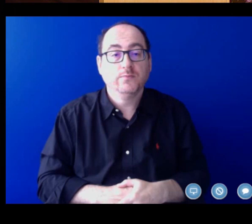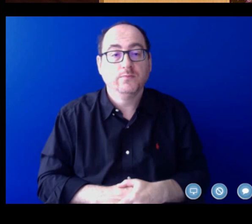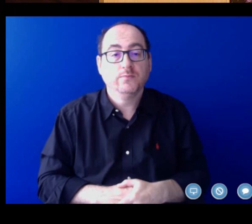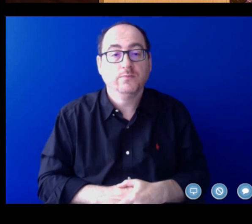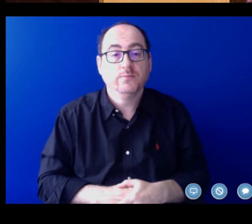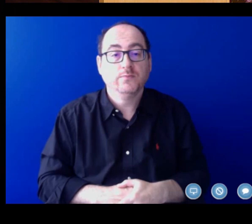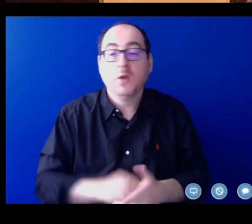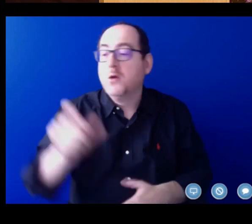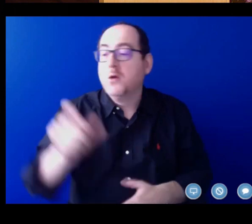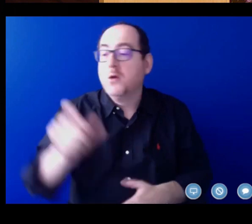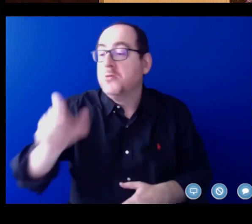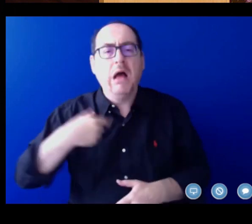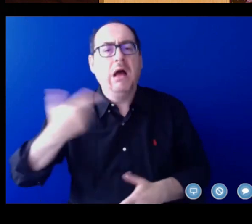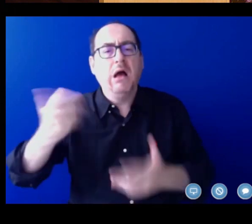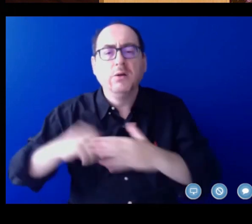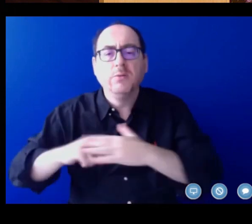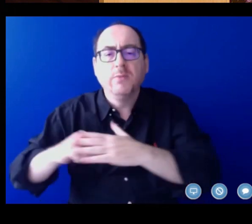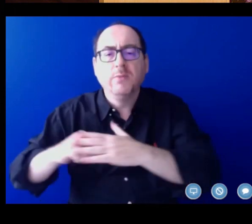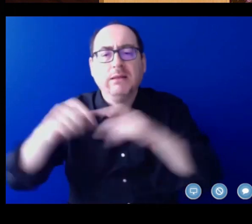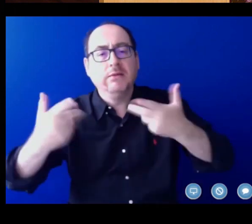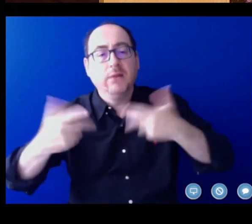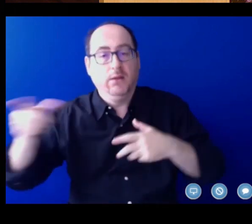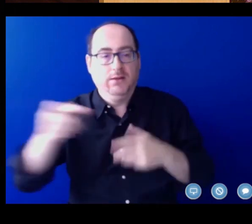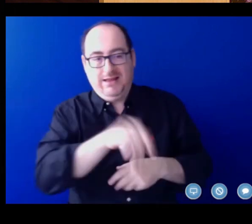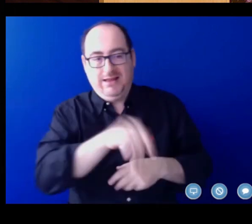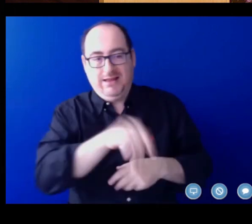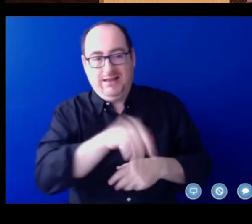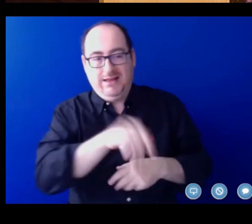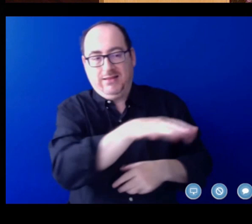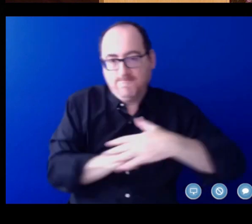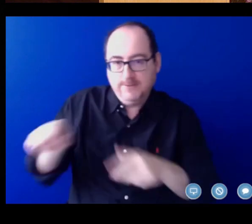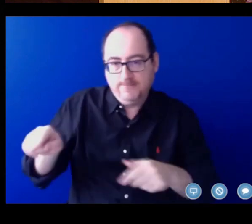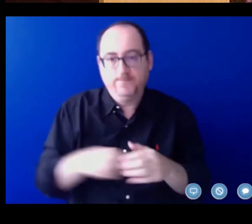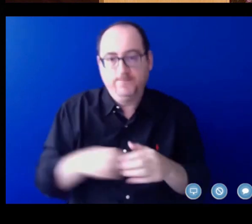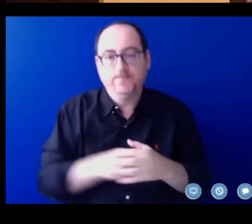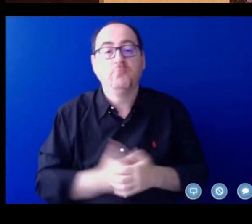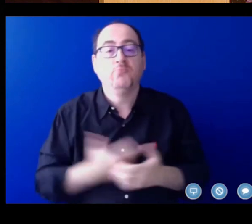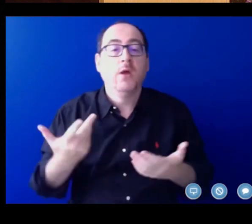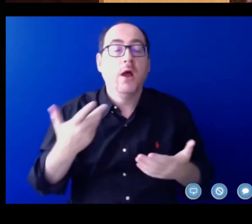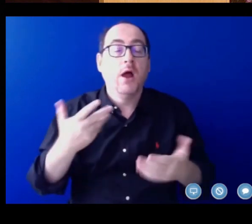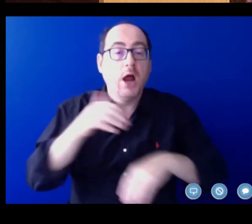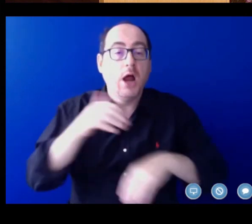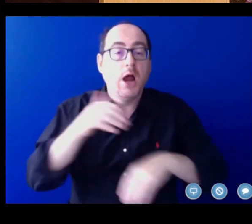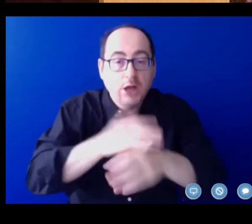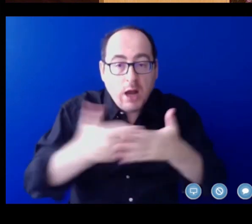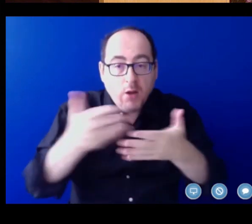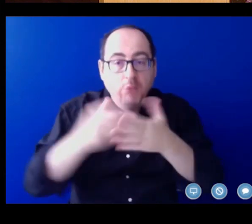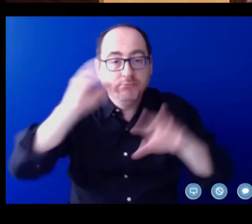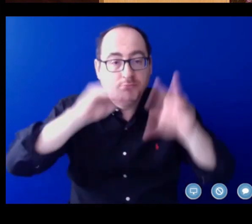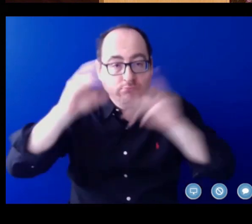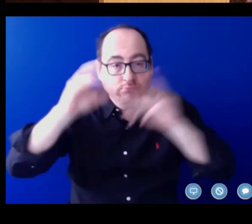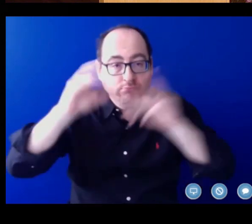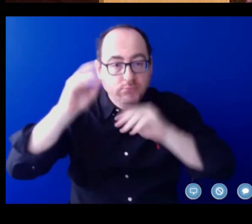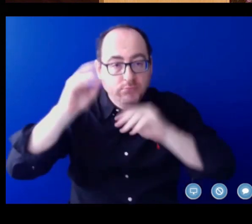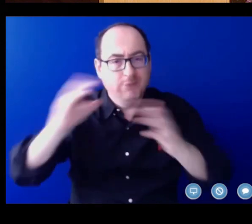So key findings from the research that we did looking at the You Can Too program was that it did promote English language learning for students. It supported